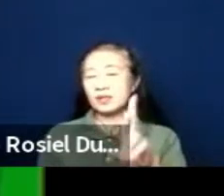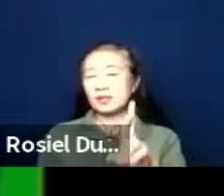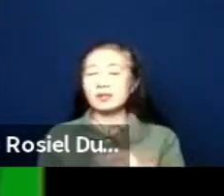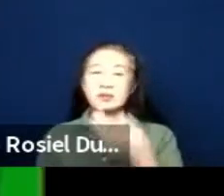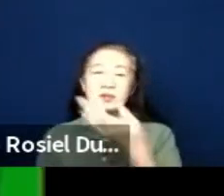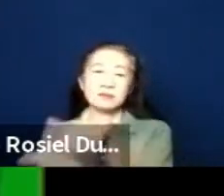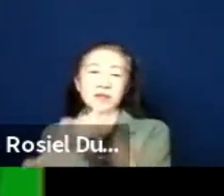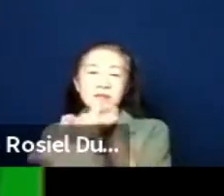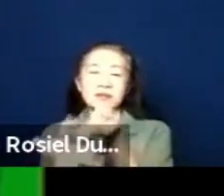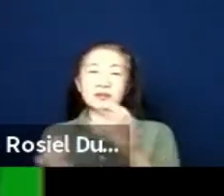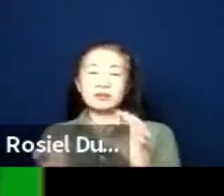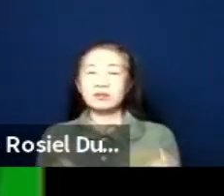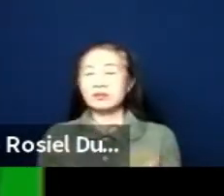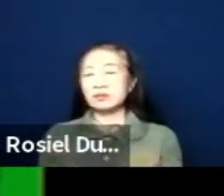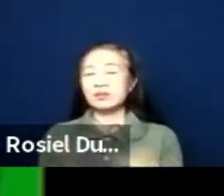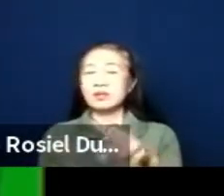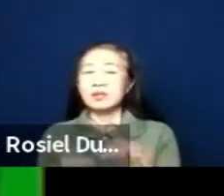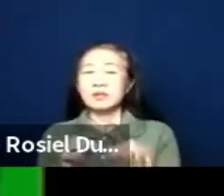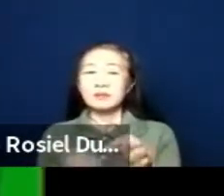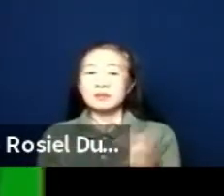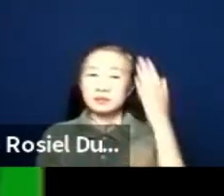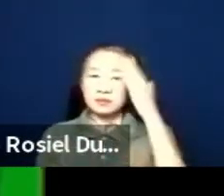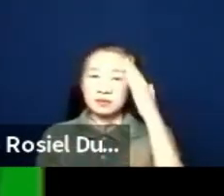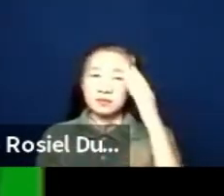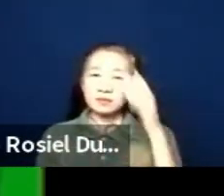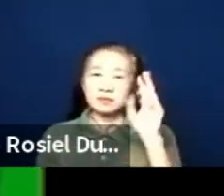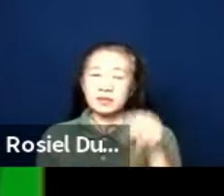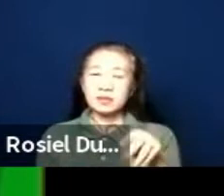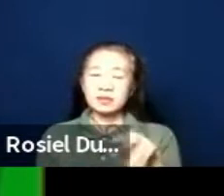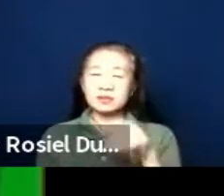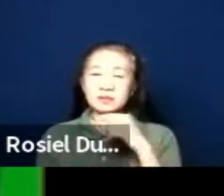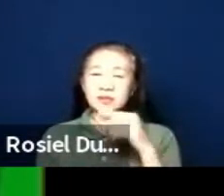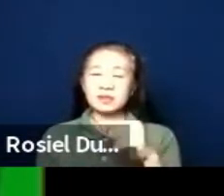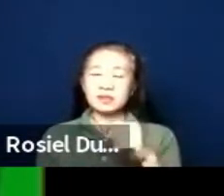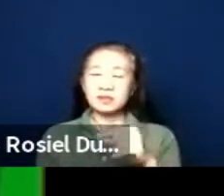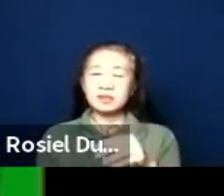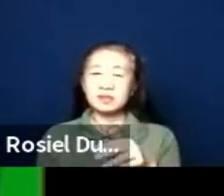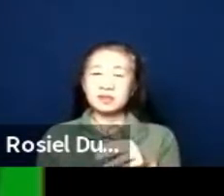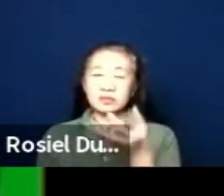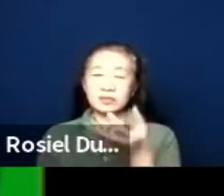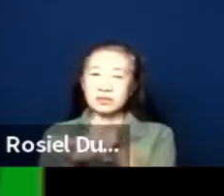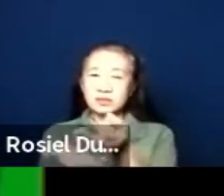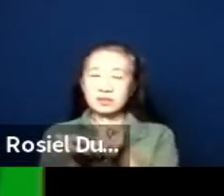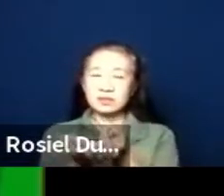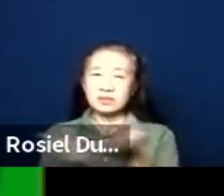or traveler's check. Make sure if you have cash, it is in a small denomination.